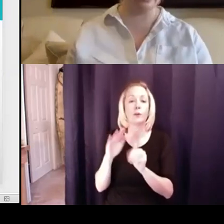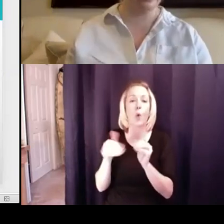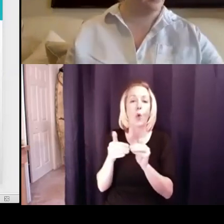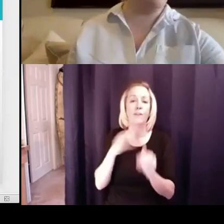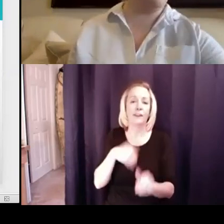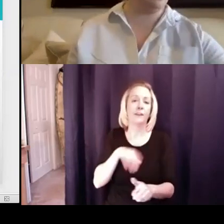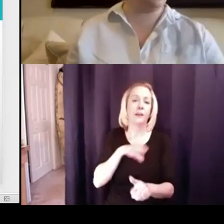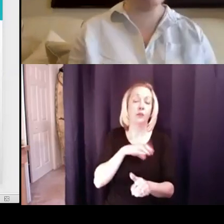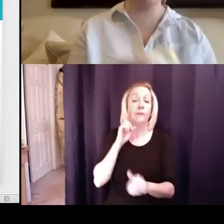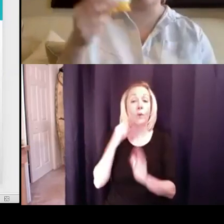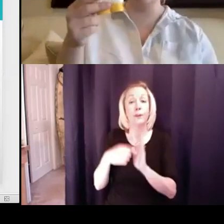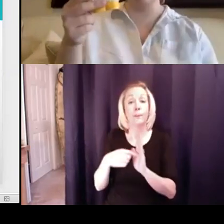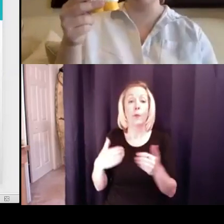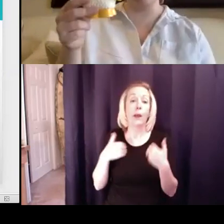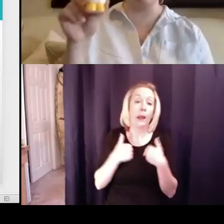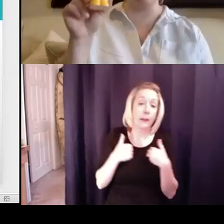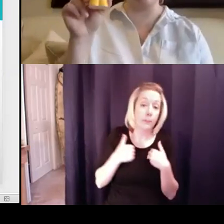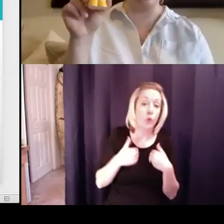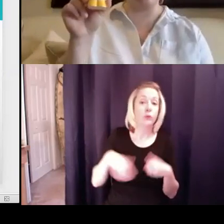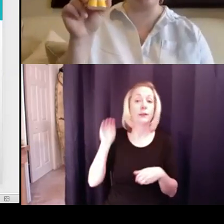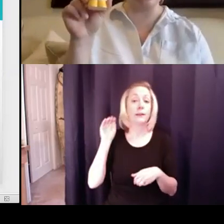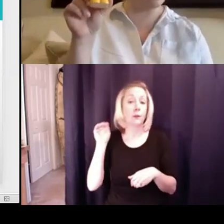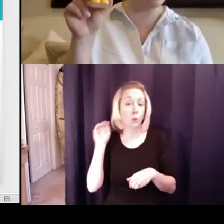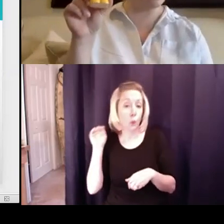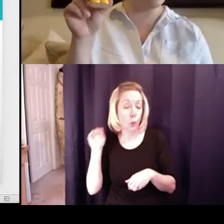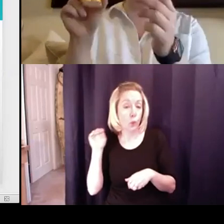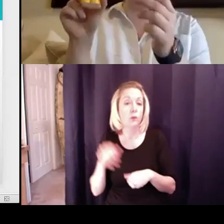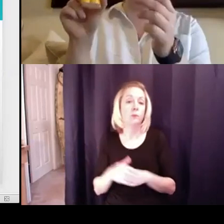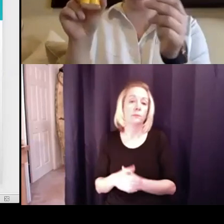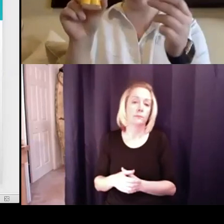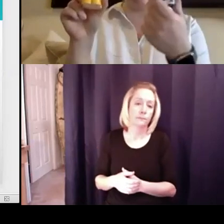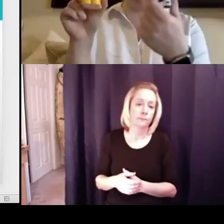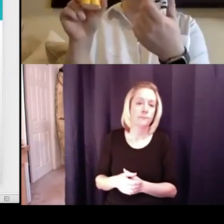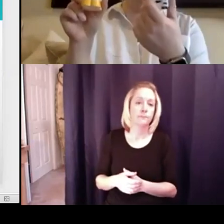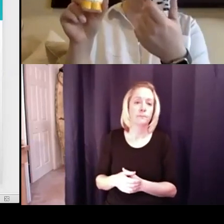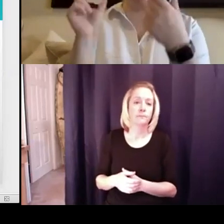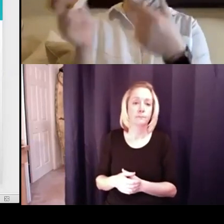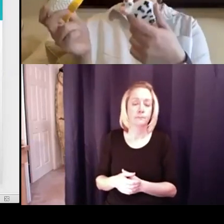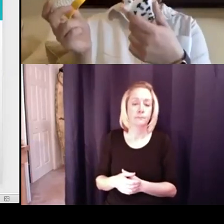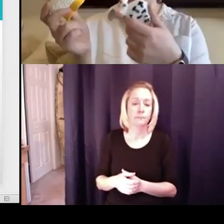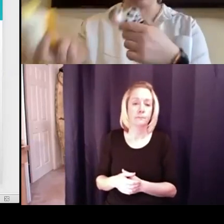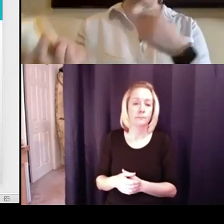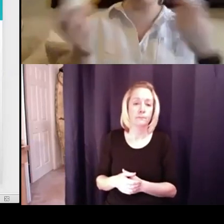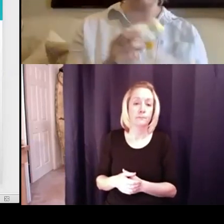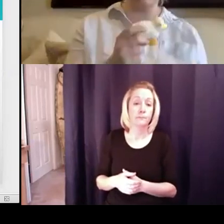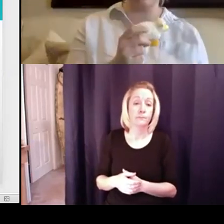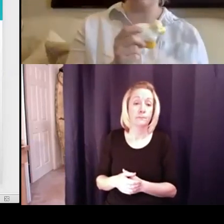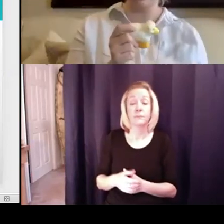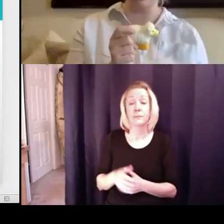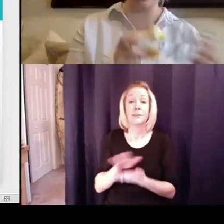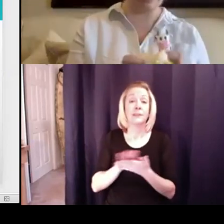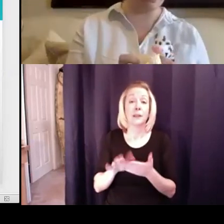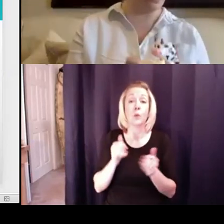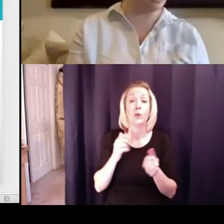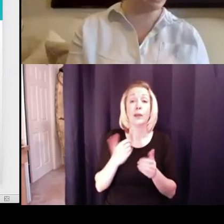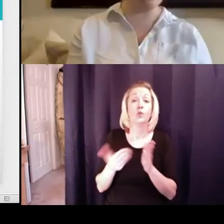story. And as you can see, I end up using them for a lot of things. So I still have mine from I Went Walking. I use them for that book. And then I also